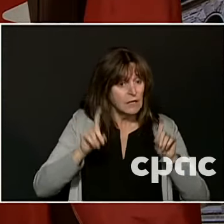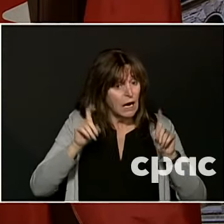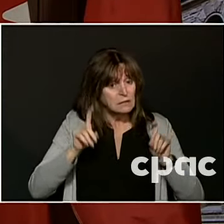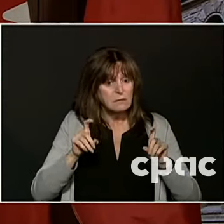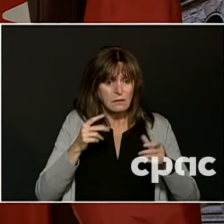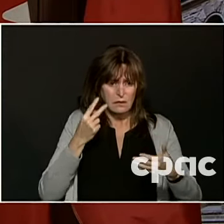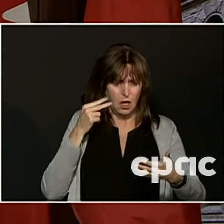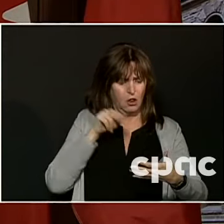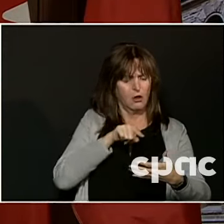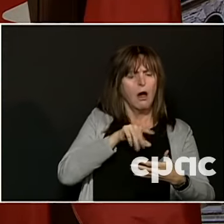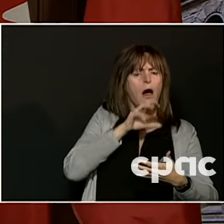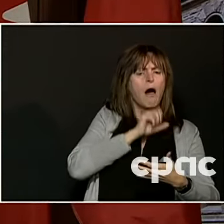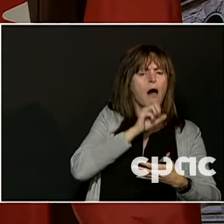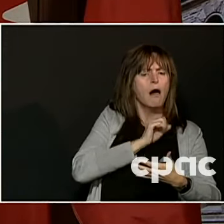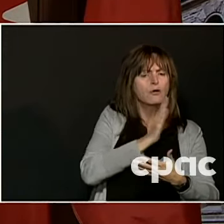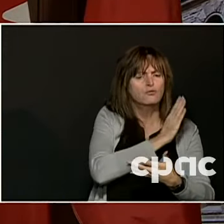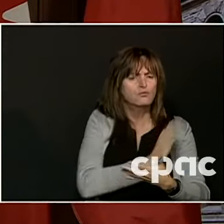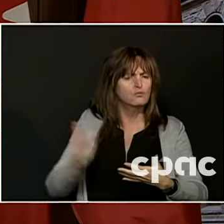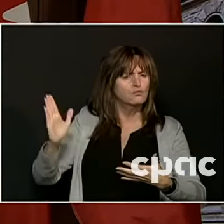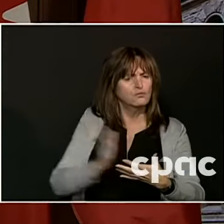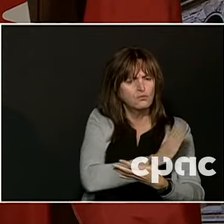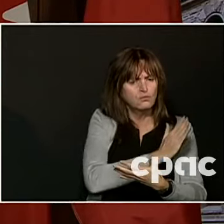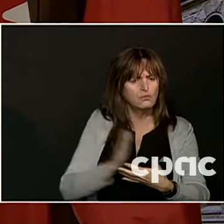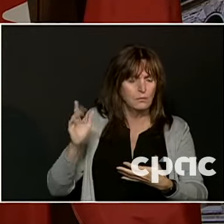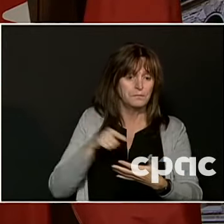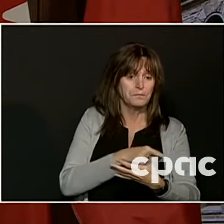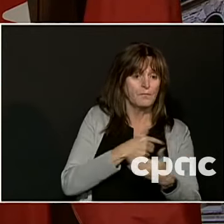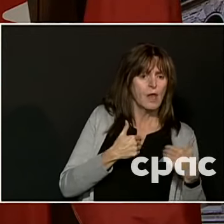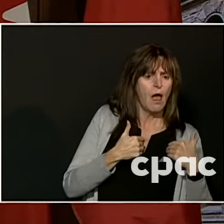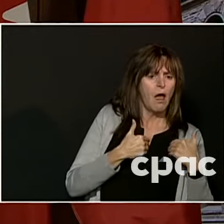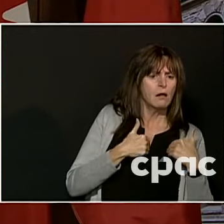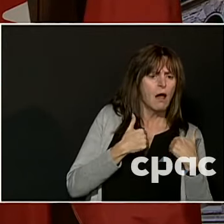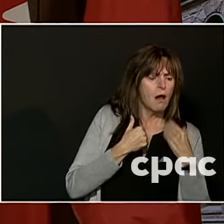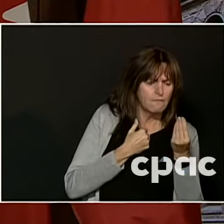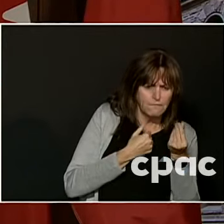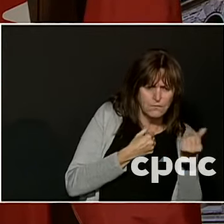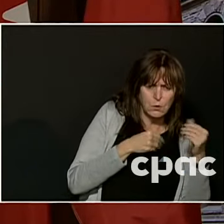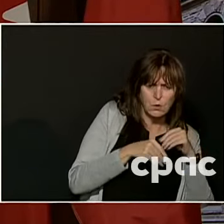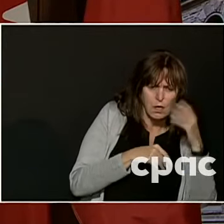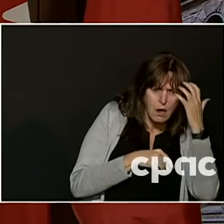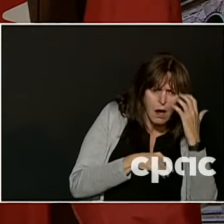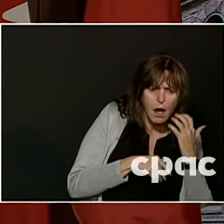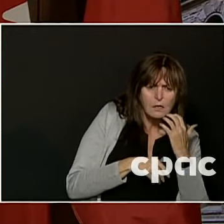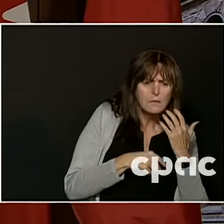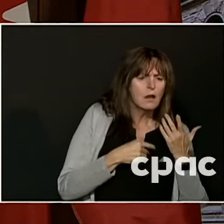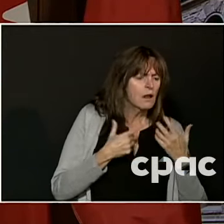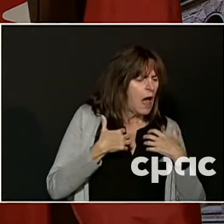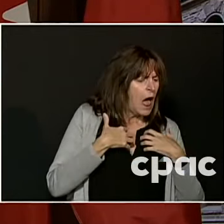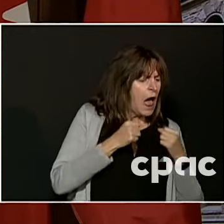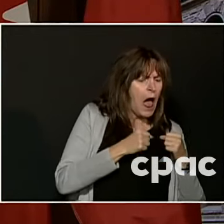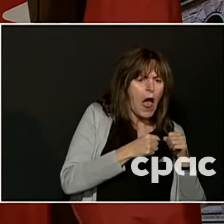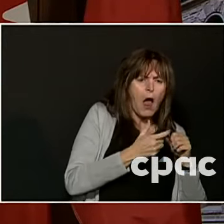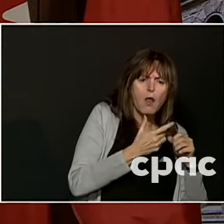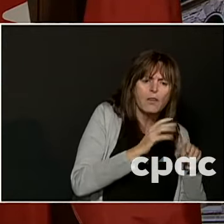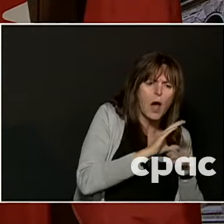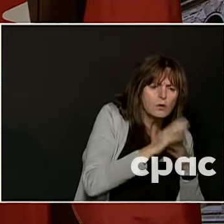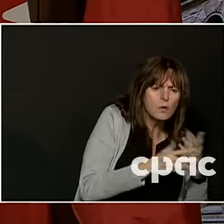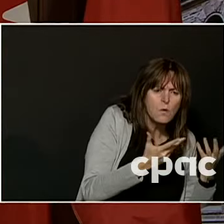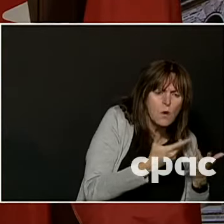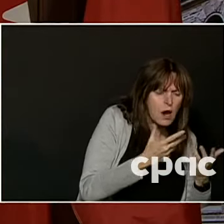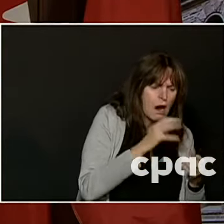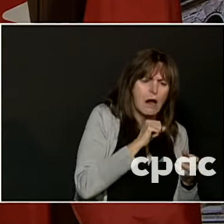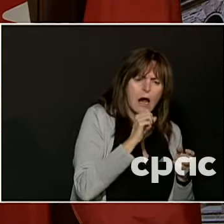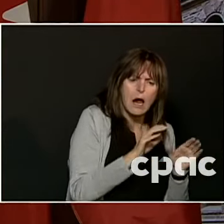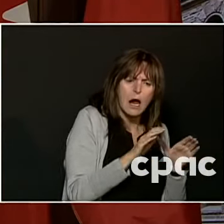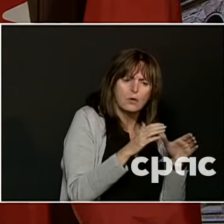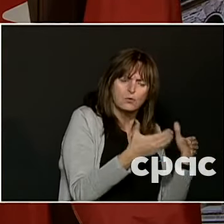we see relatively little hospital use, we see relatively low health consequences. And although younger age groups are entirely capable of